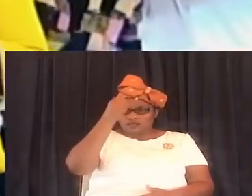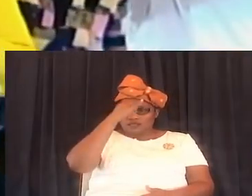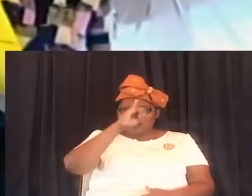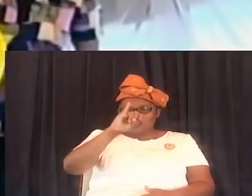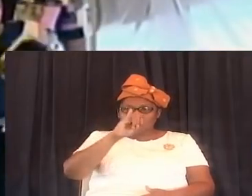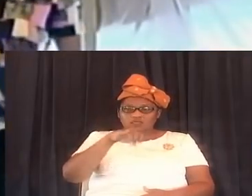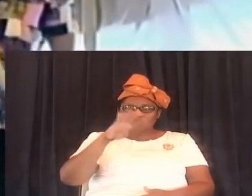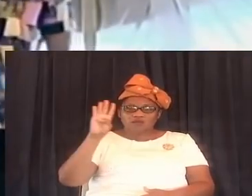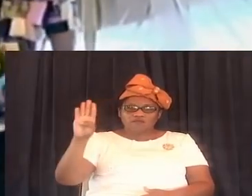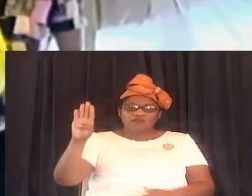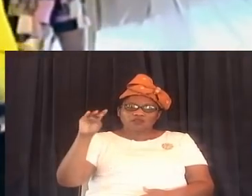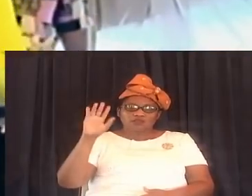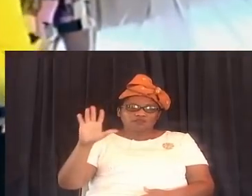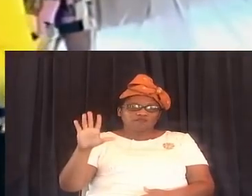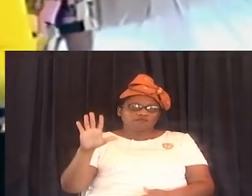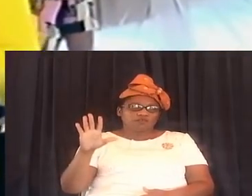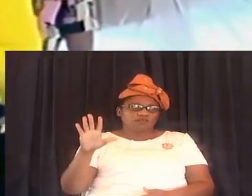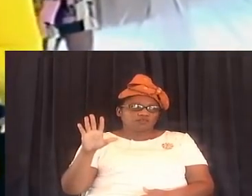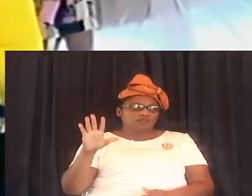God is God.